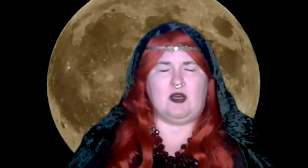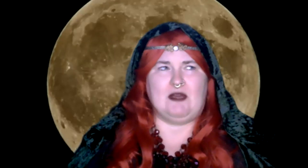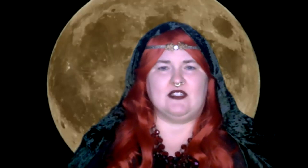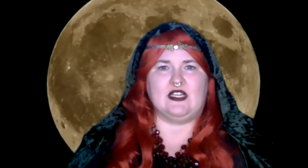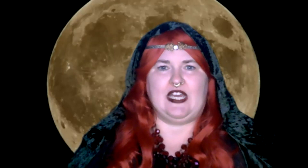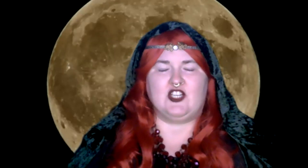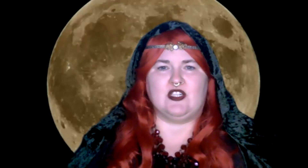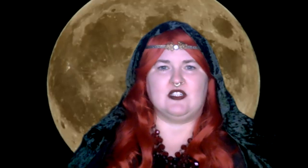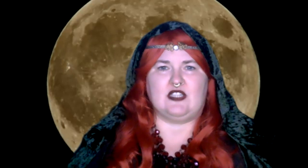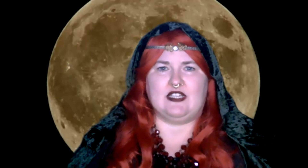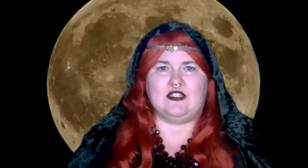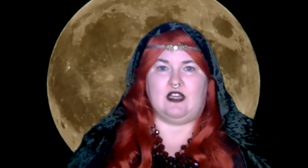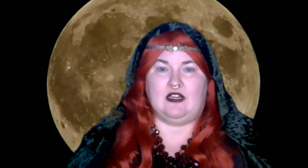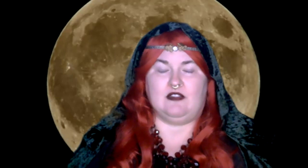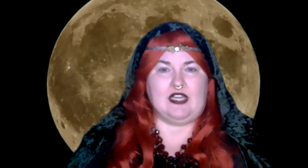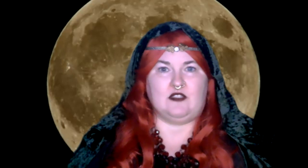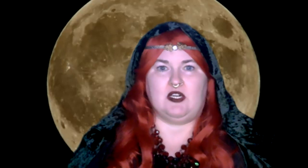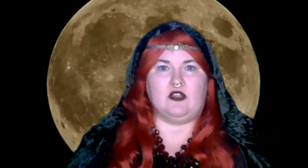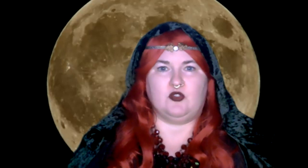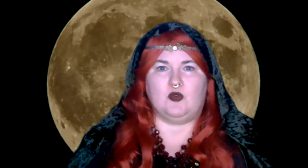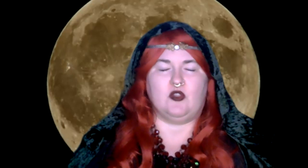just amazing ancient sites,